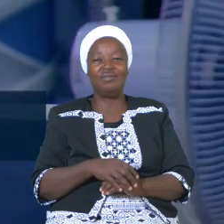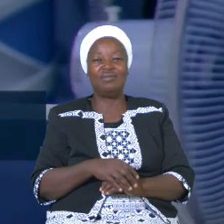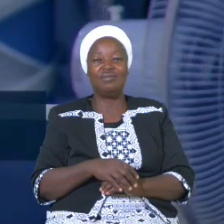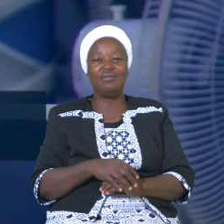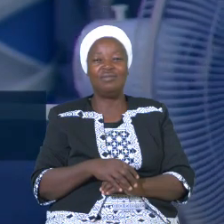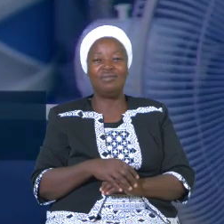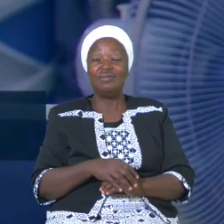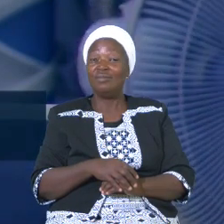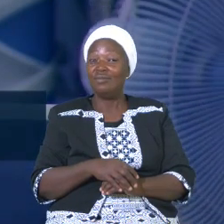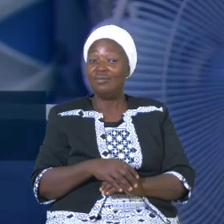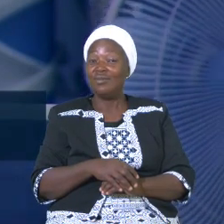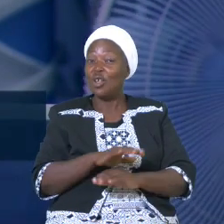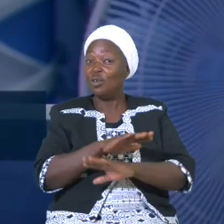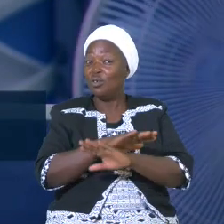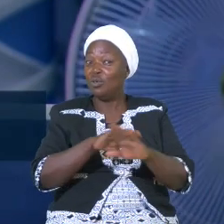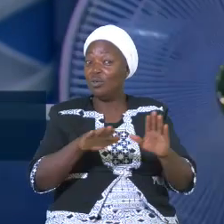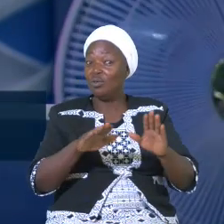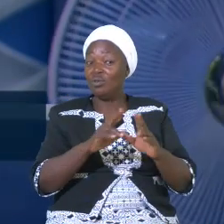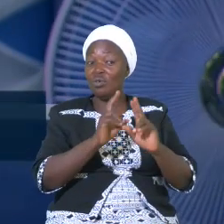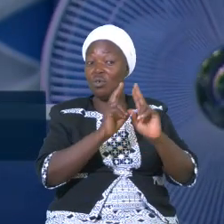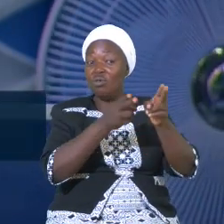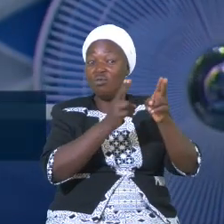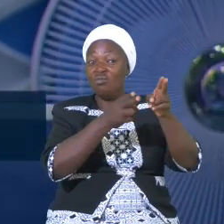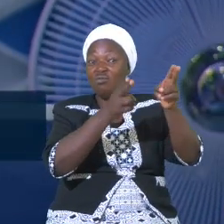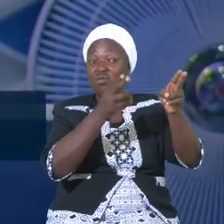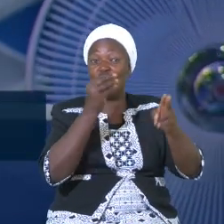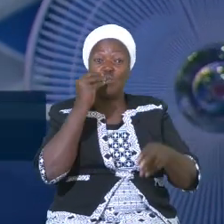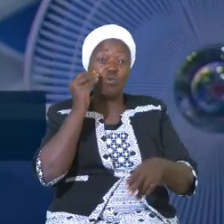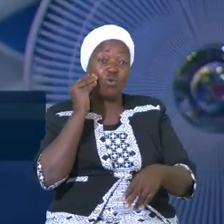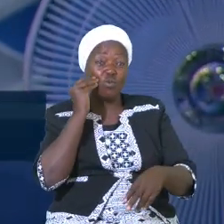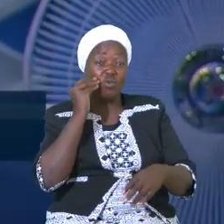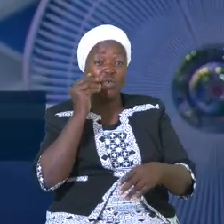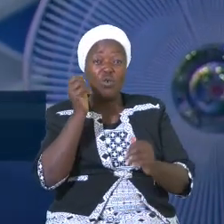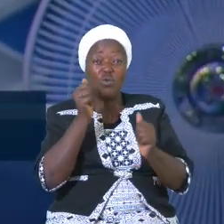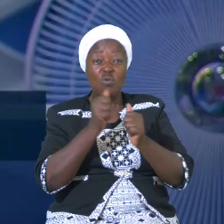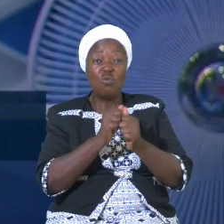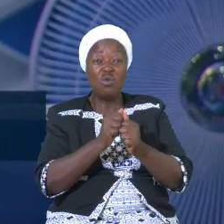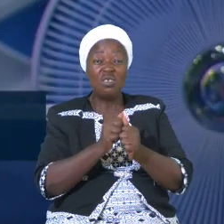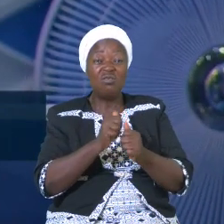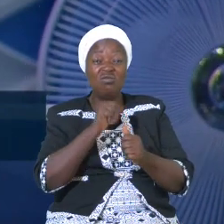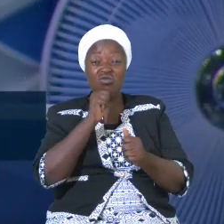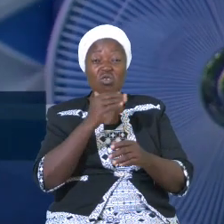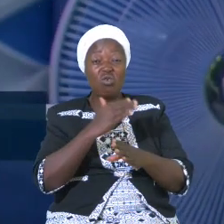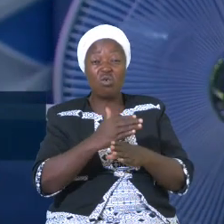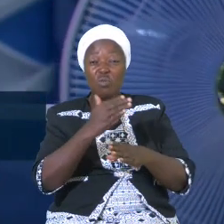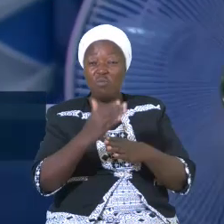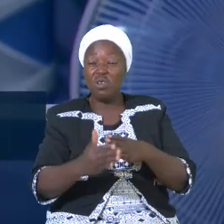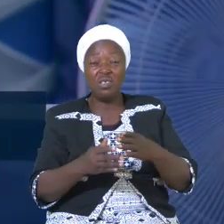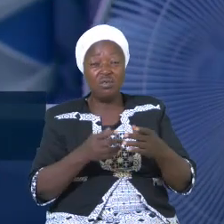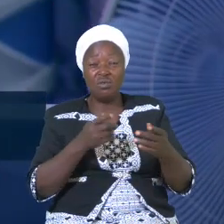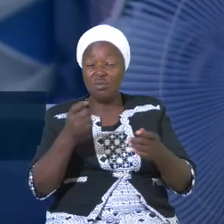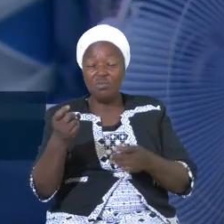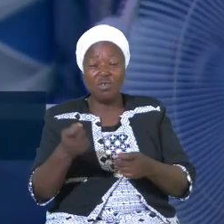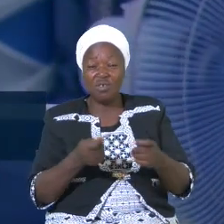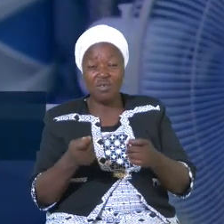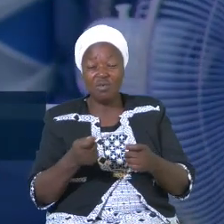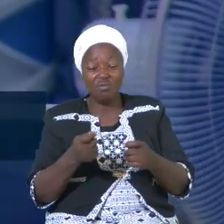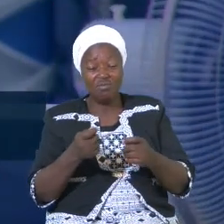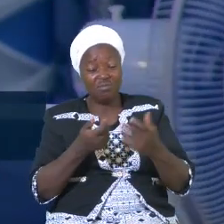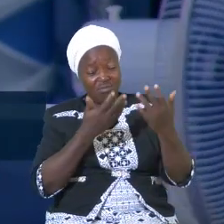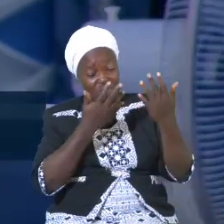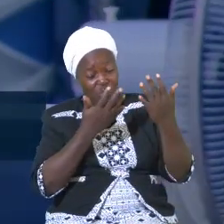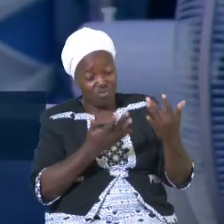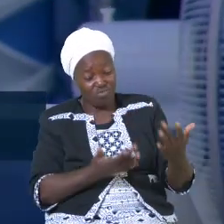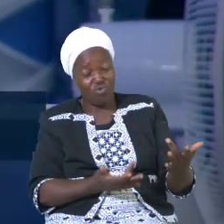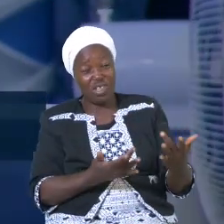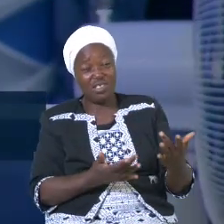don't go away with passion incomplete dominion don't even say